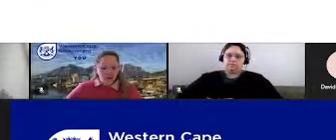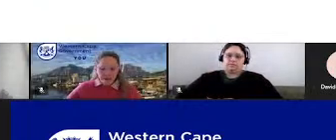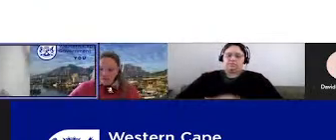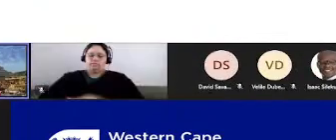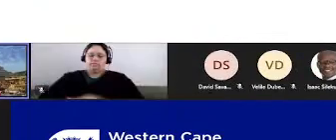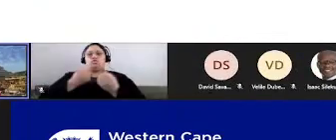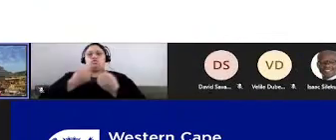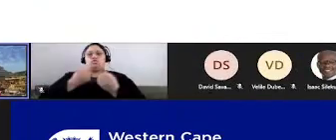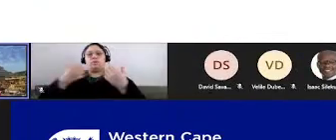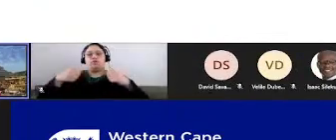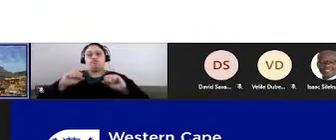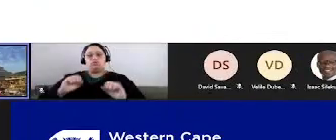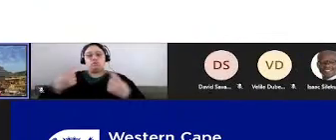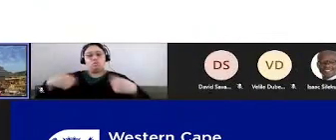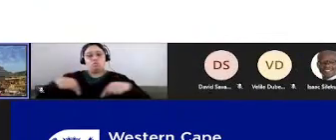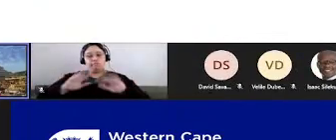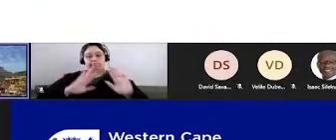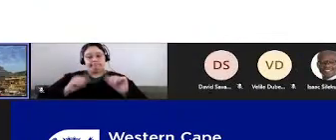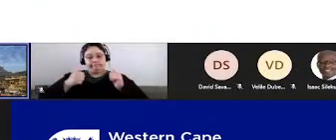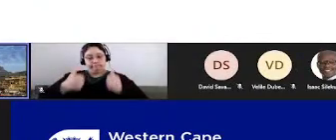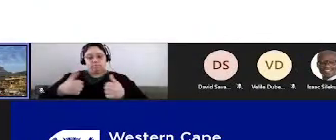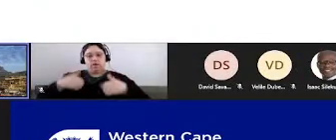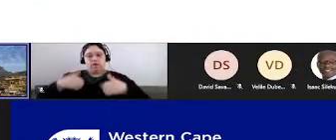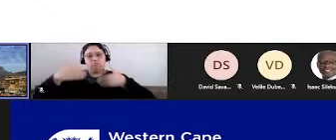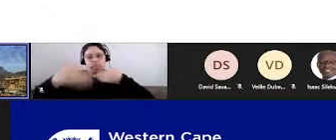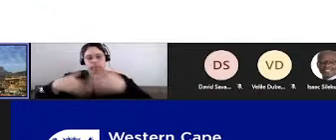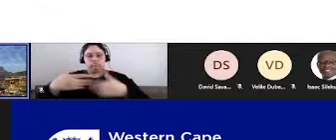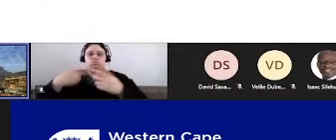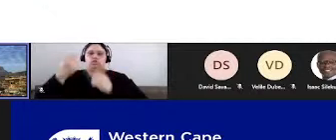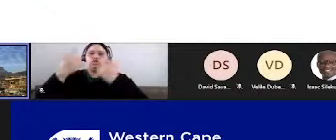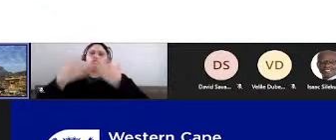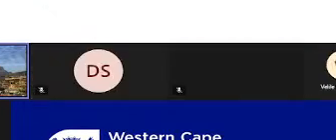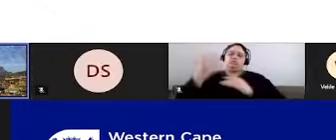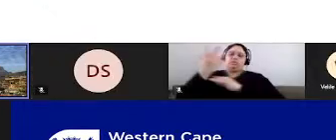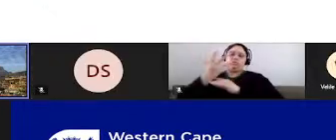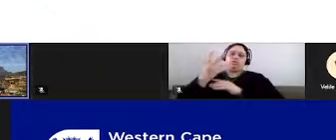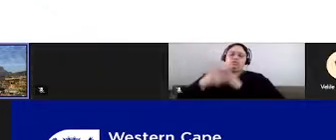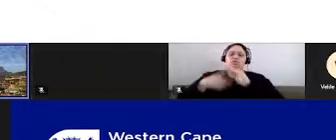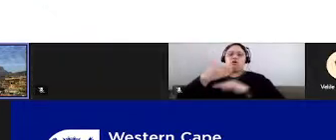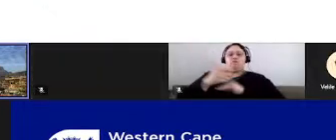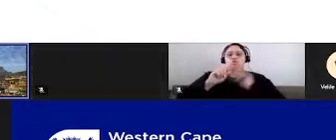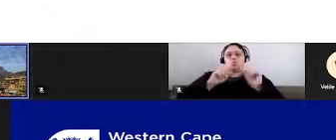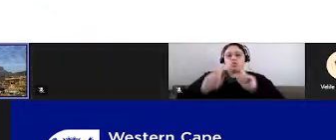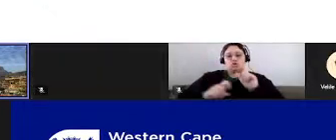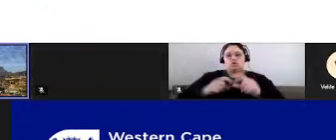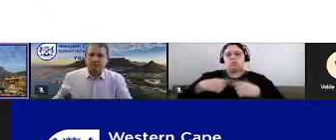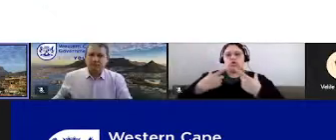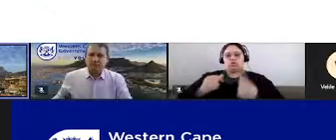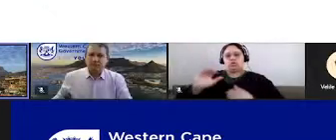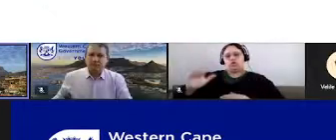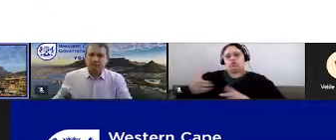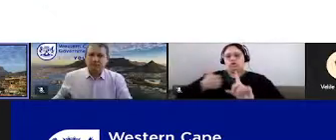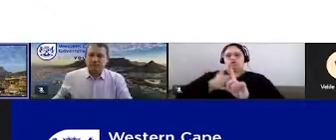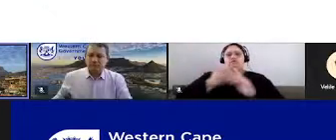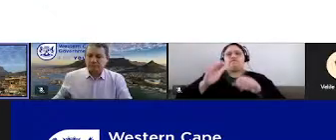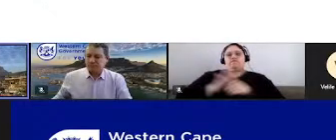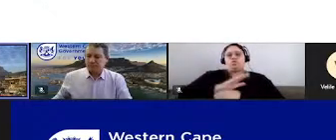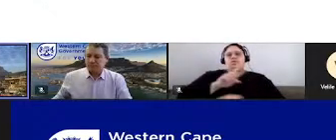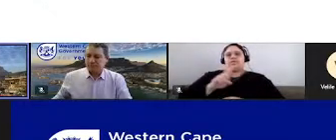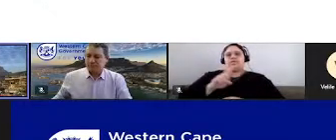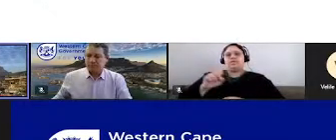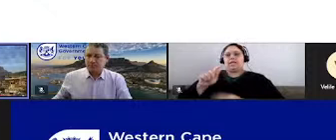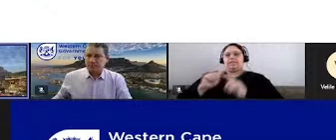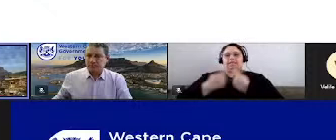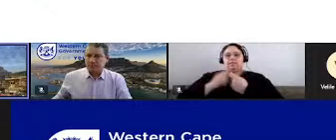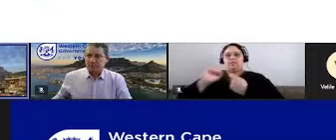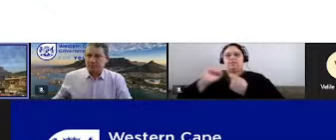Thanks very much, Chair. All in order. We'll then move into the Treasury presentation. And after questions, we will then do the introductions for the full DDAT team and go